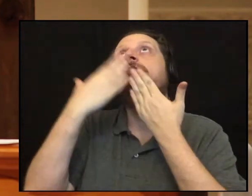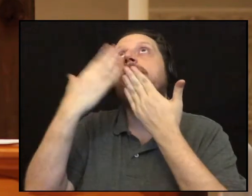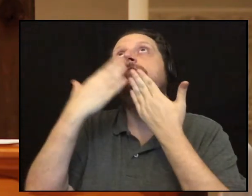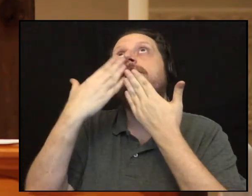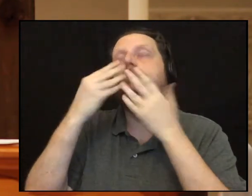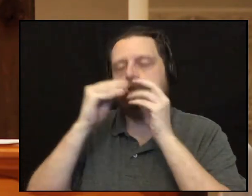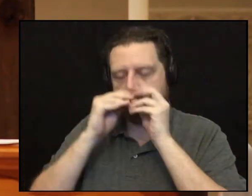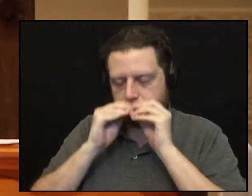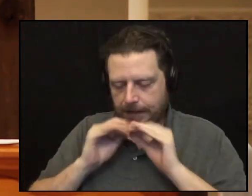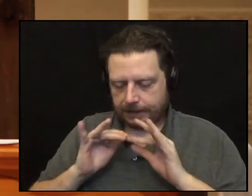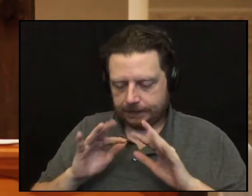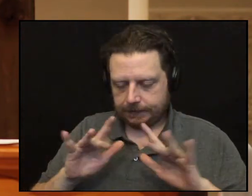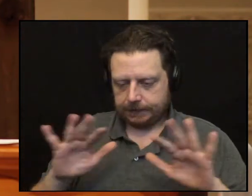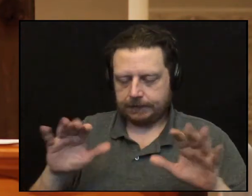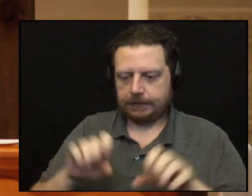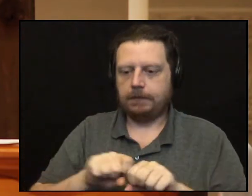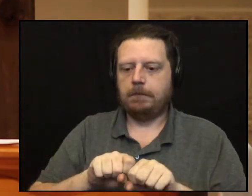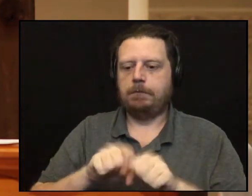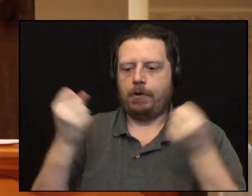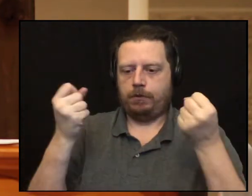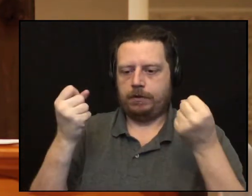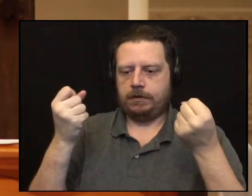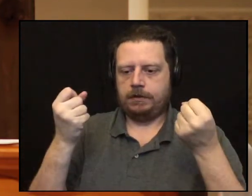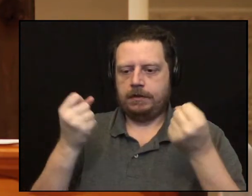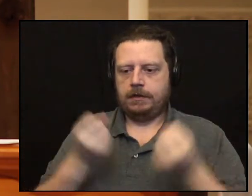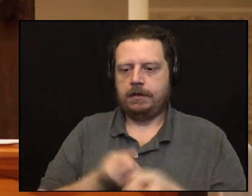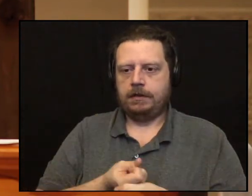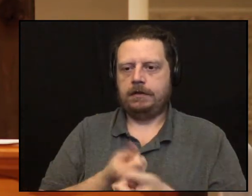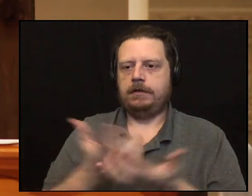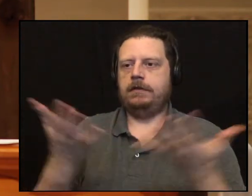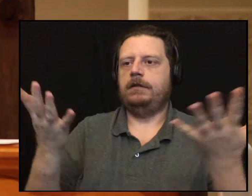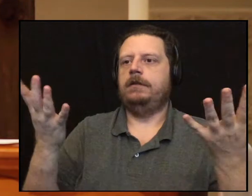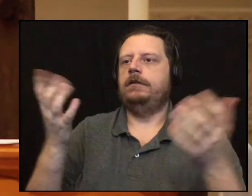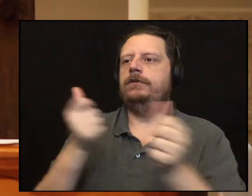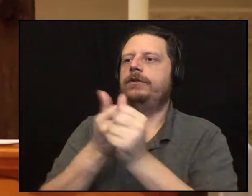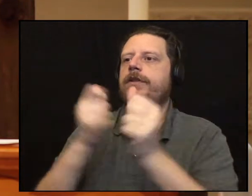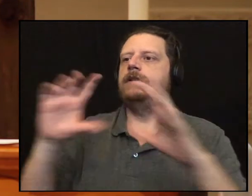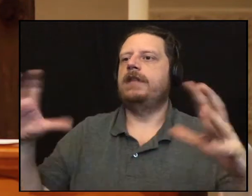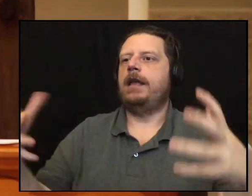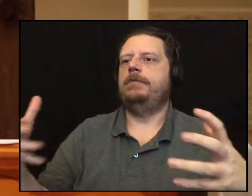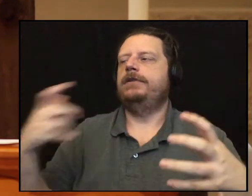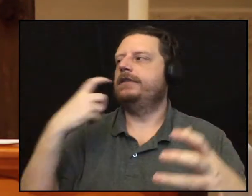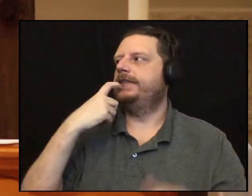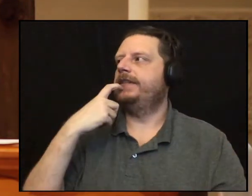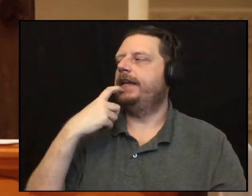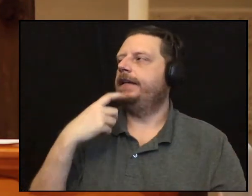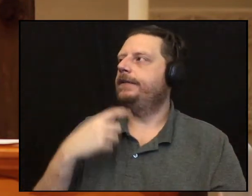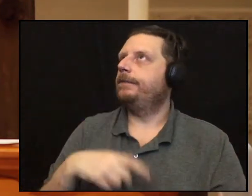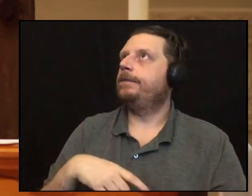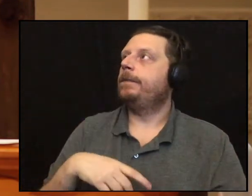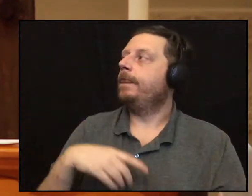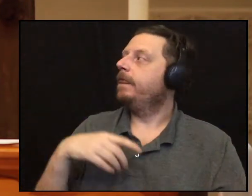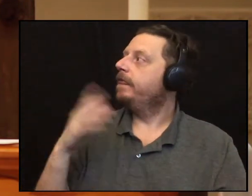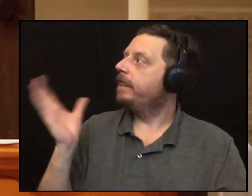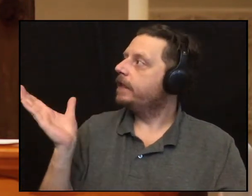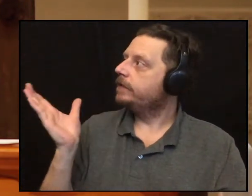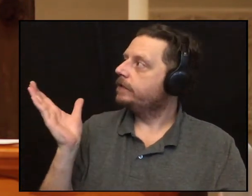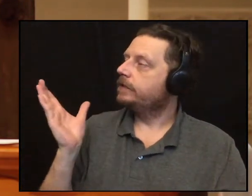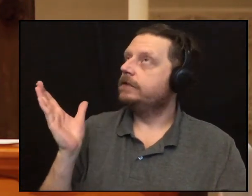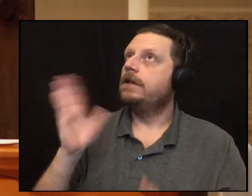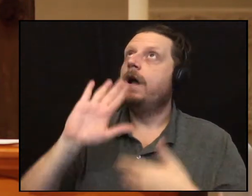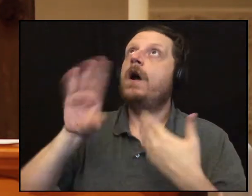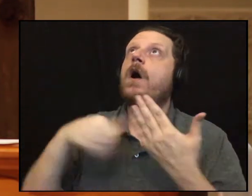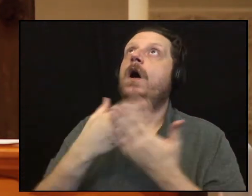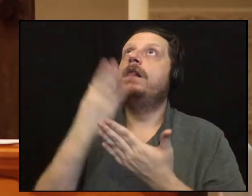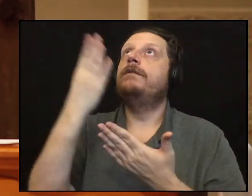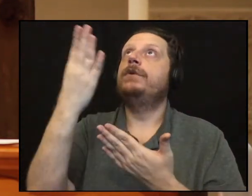blessing, broke the bread, gave it to his disciples and said, "Take this, all of you, and